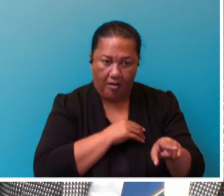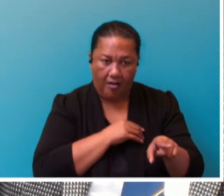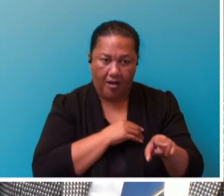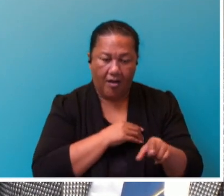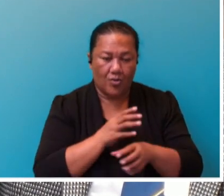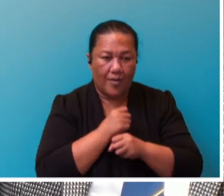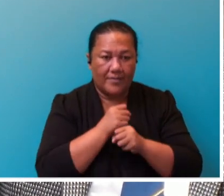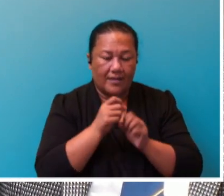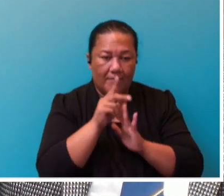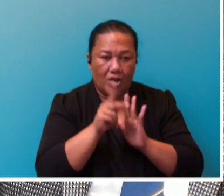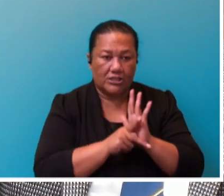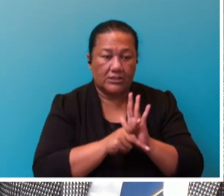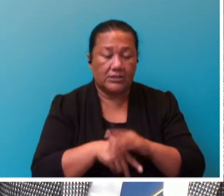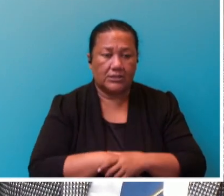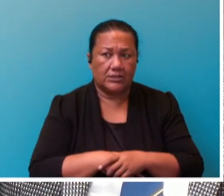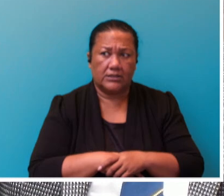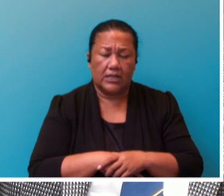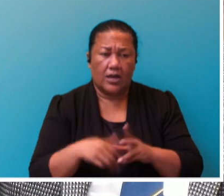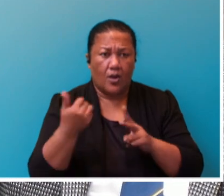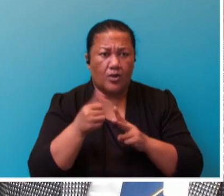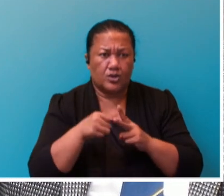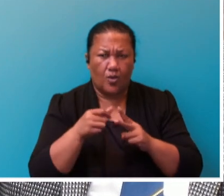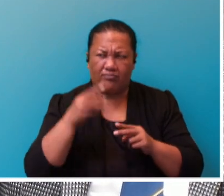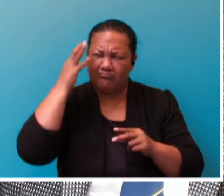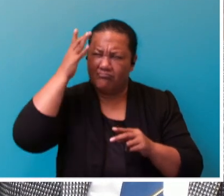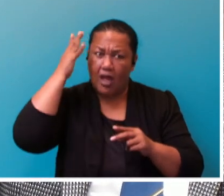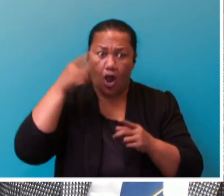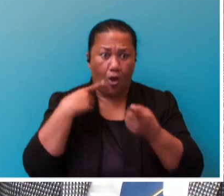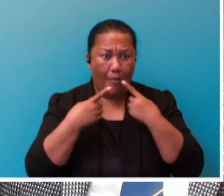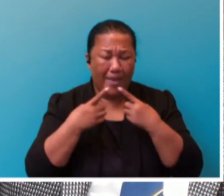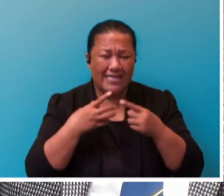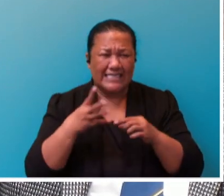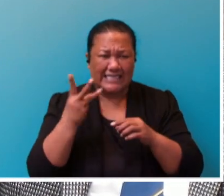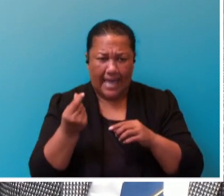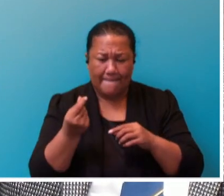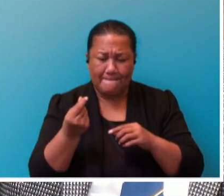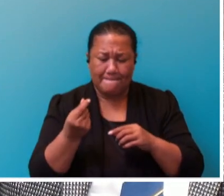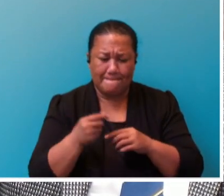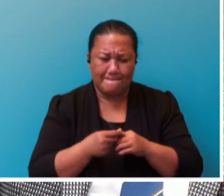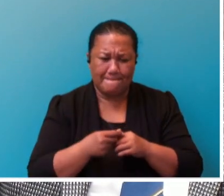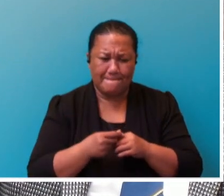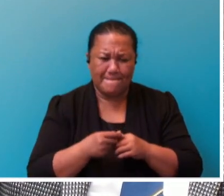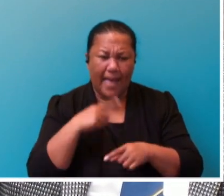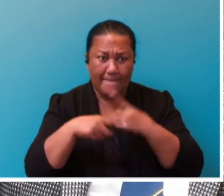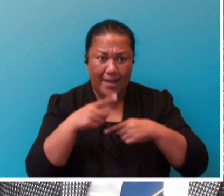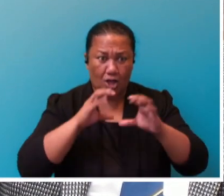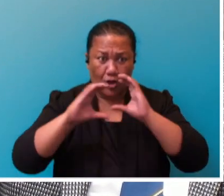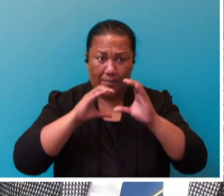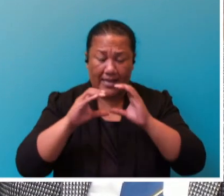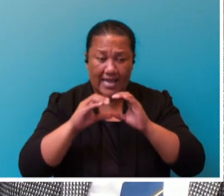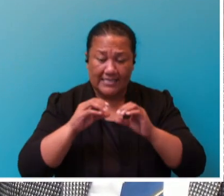But I guess, Honourable Speaker, if you reflect on some of the comments I've been making in terms of non-existence of a communications